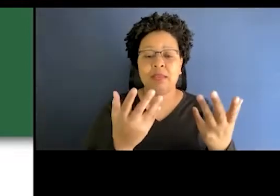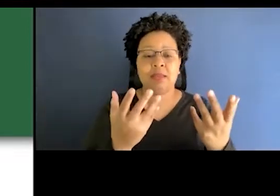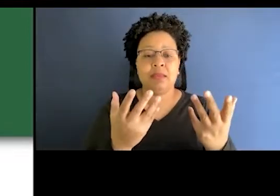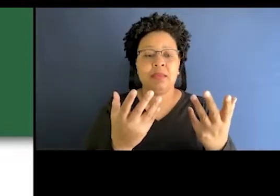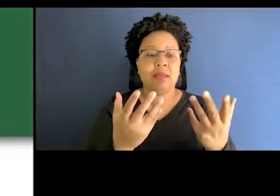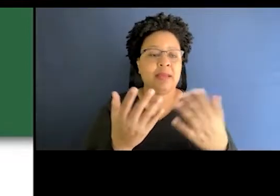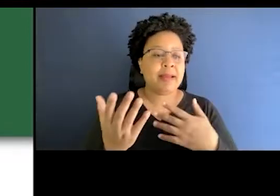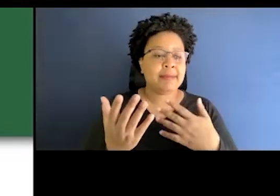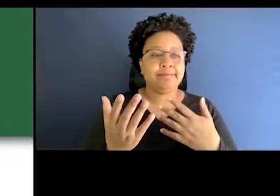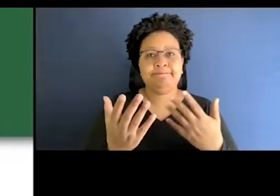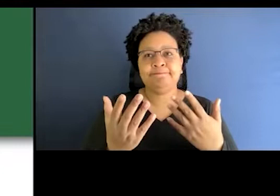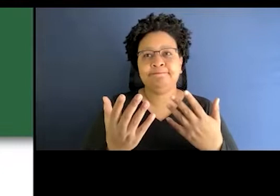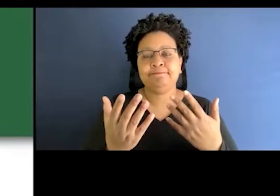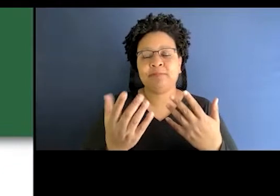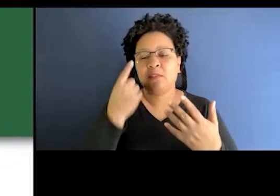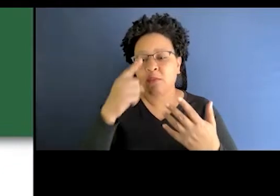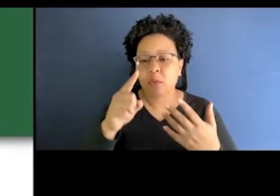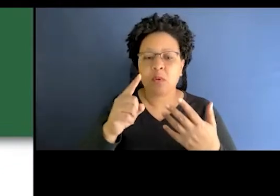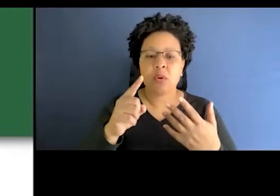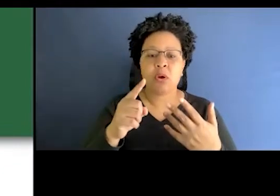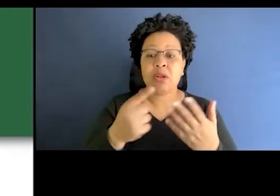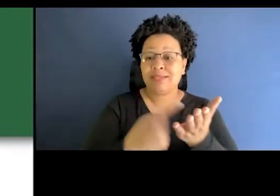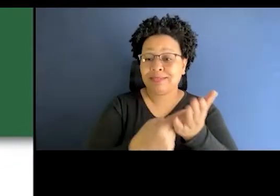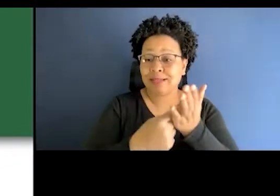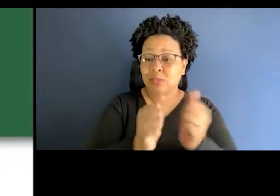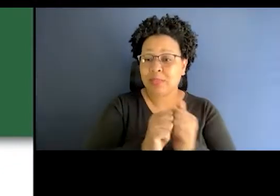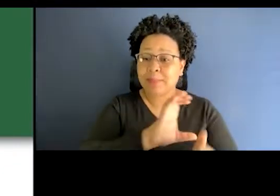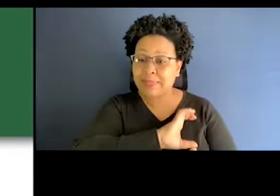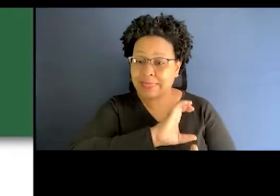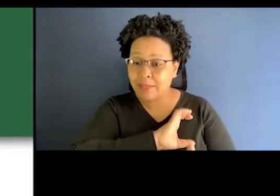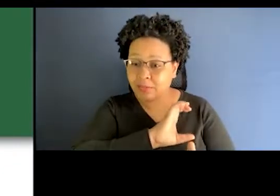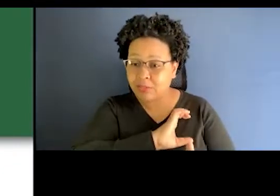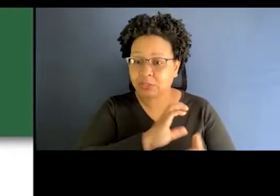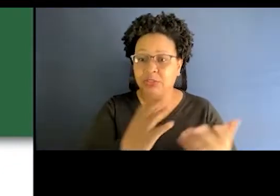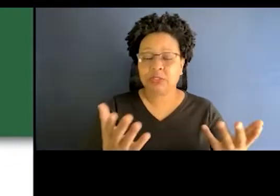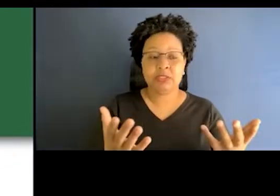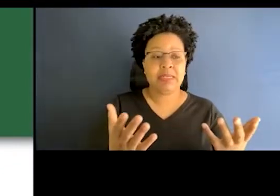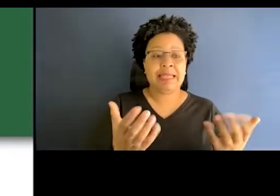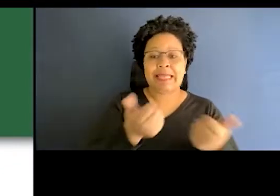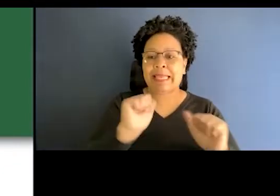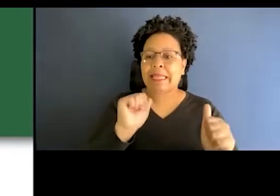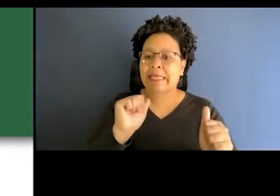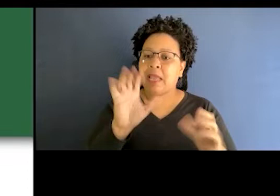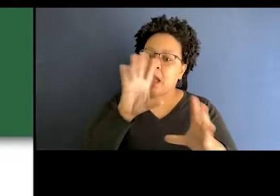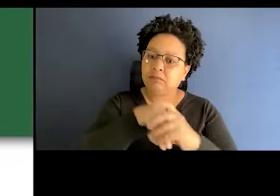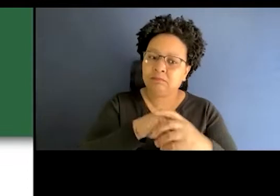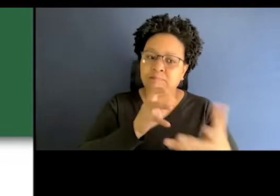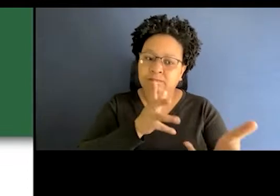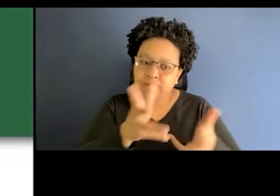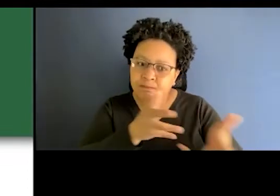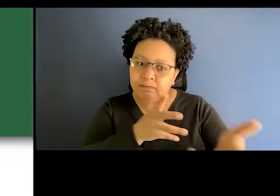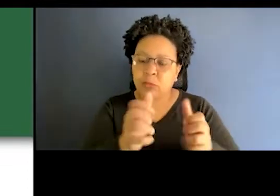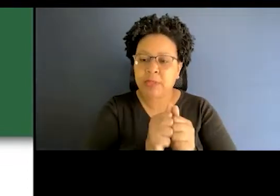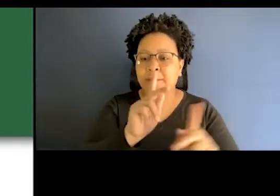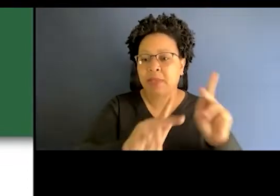many things that I've done was to speak to police officers in regards to engaging with people with disabilities,